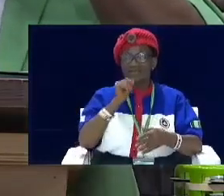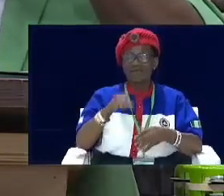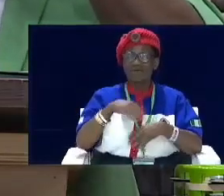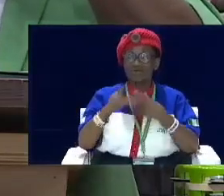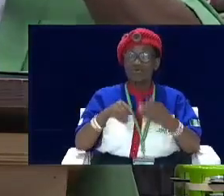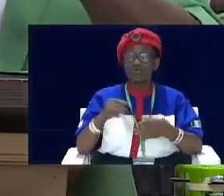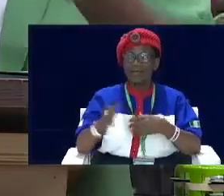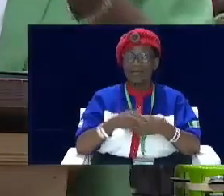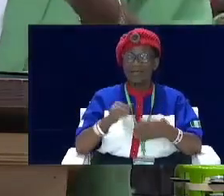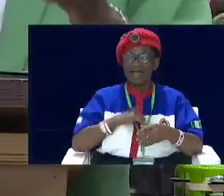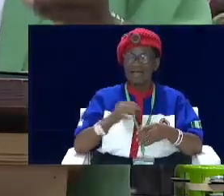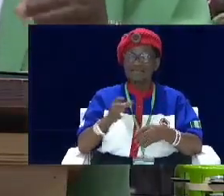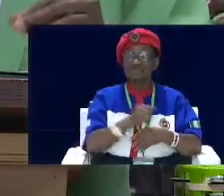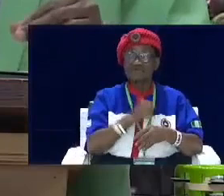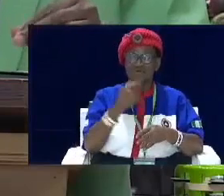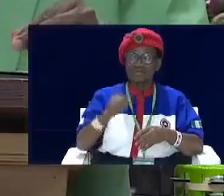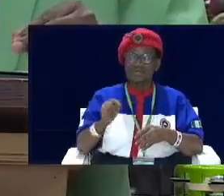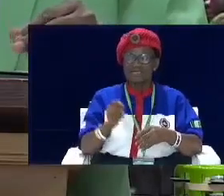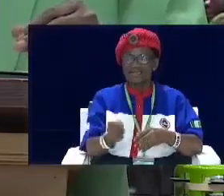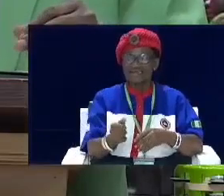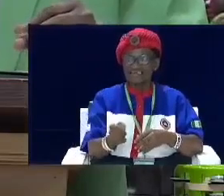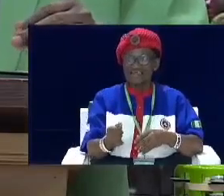I had. And I